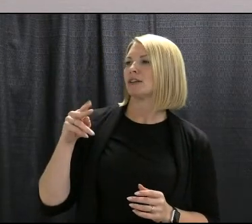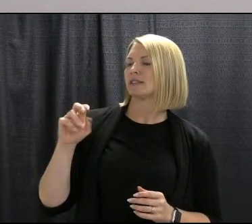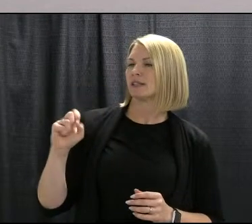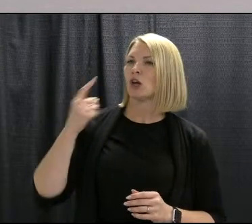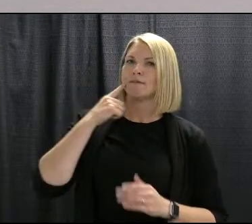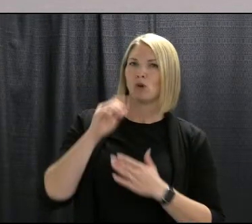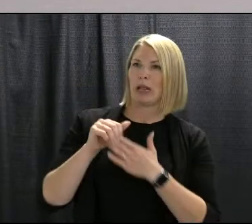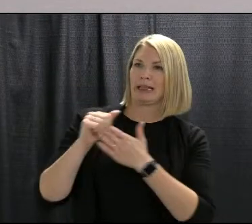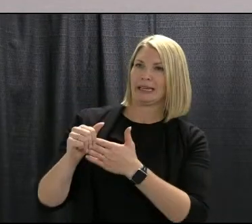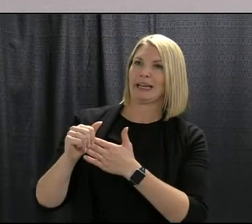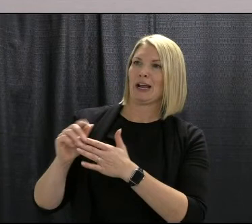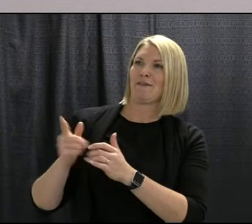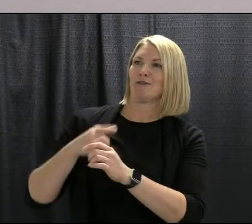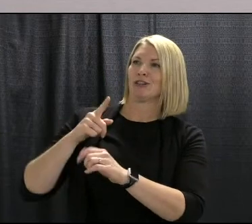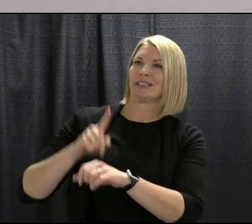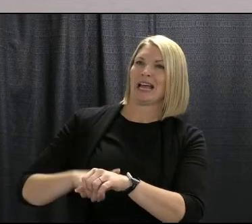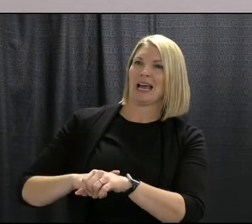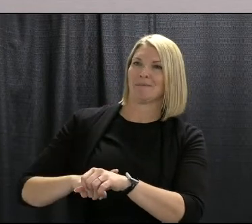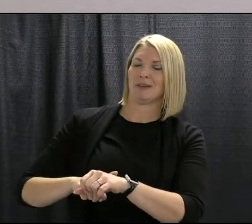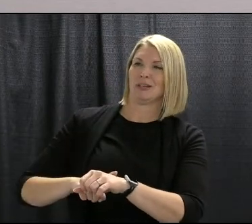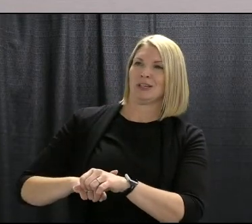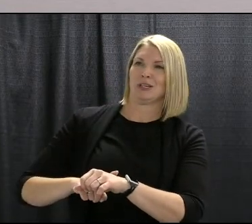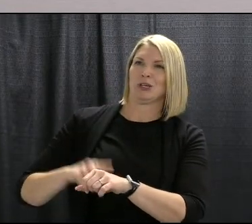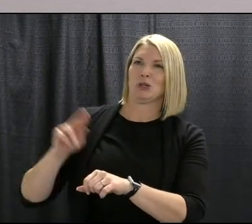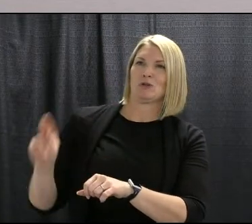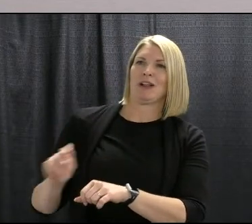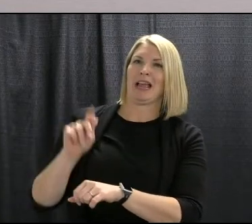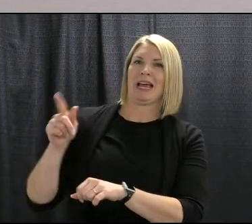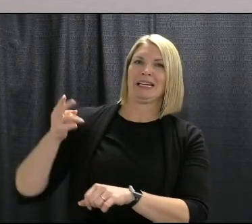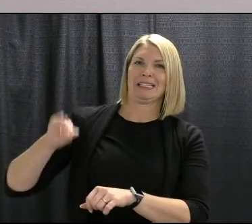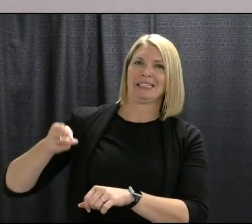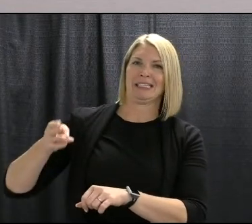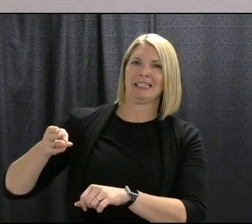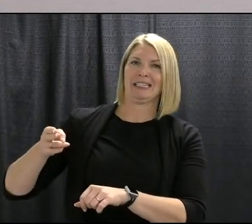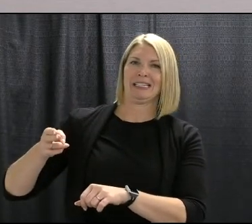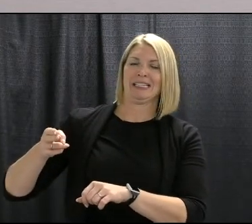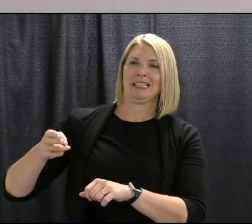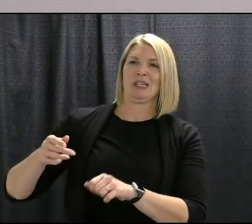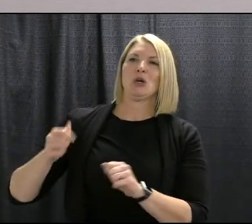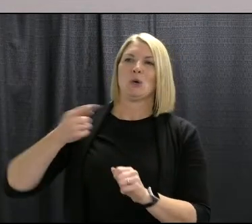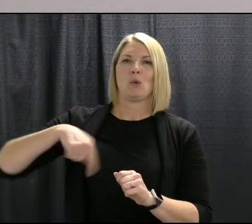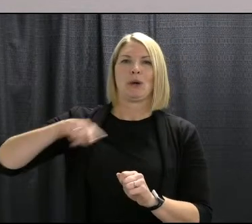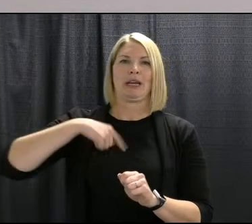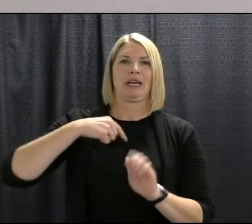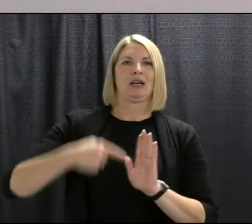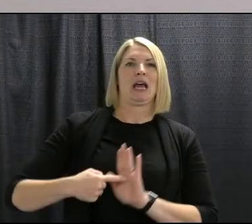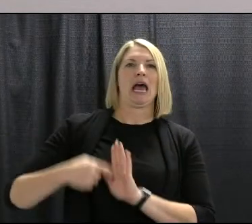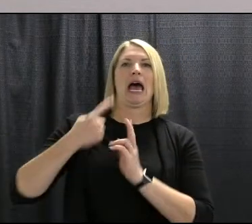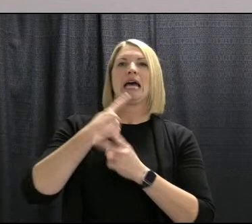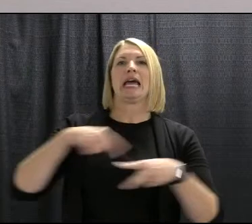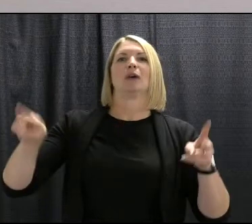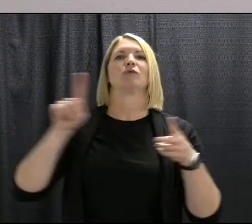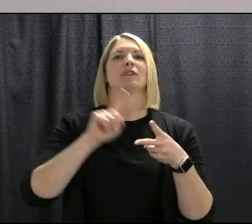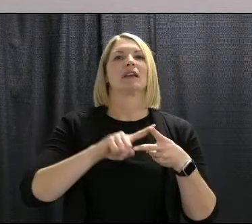this. And for the first time in Newfoundland and Labrador's history, we are bringing forward pay equity legislation, pay equity and